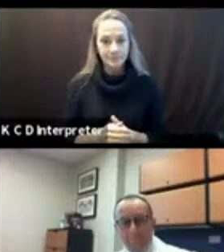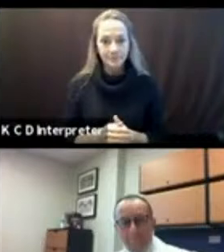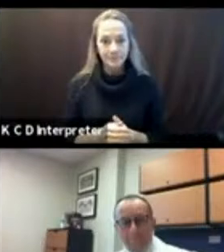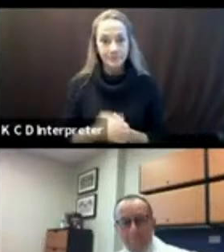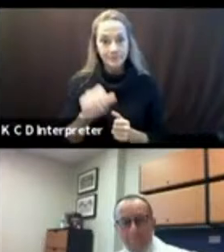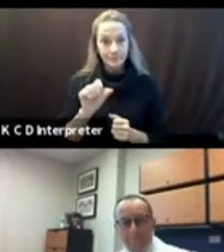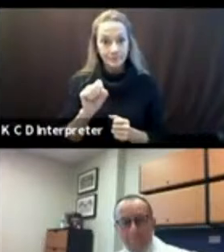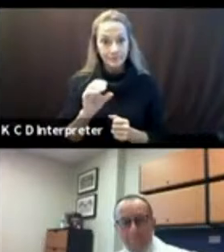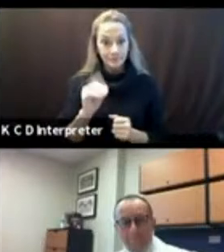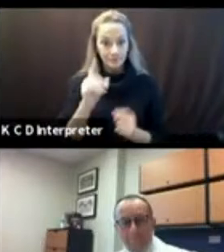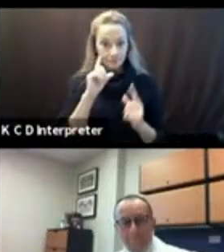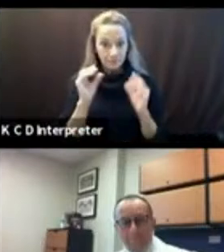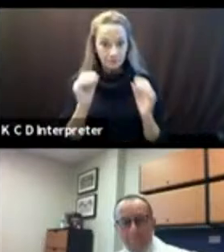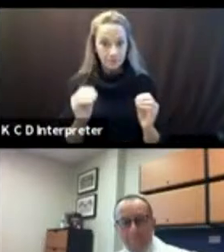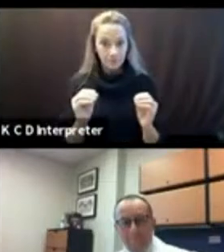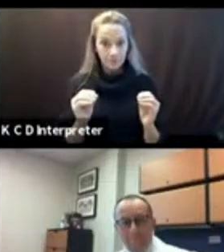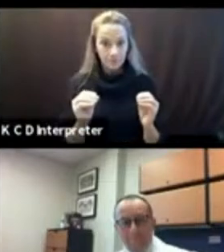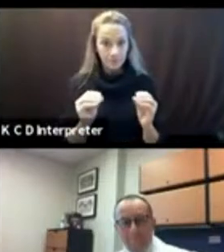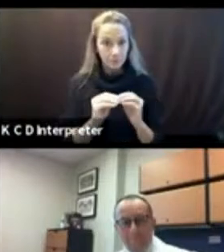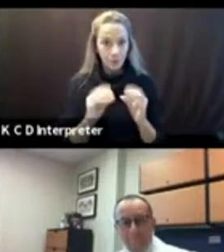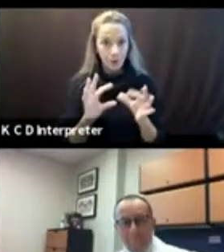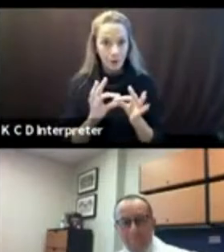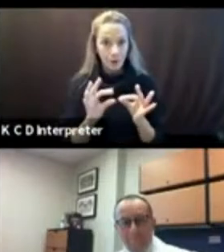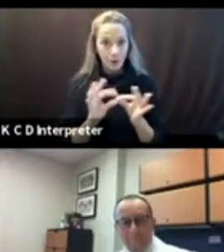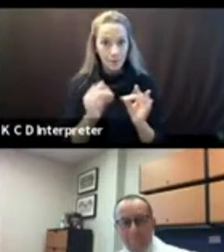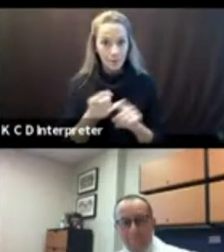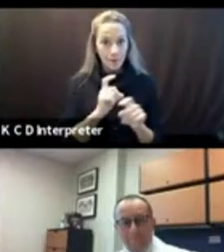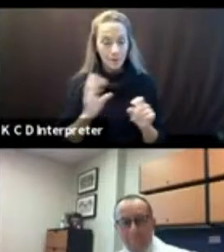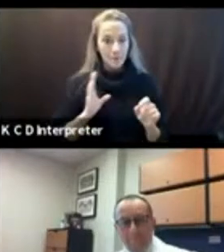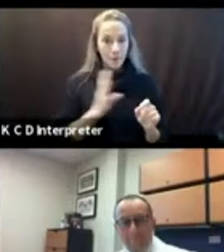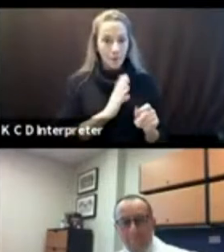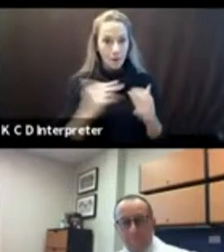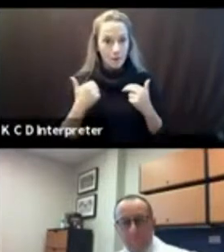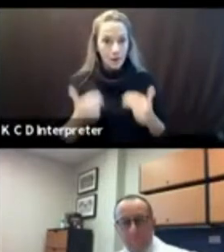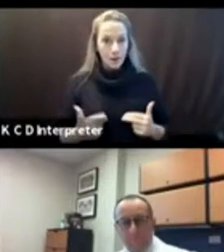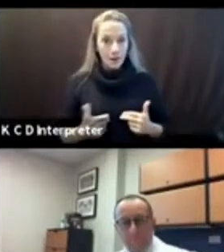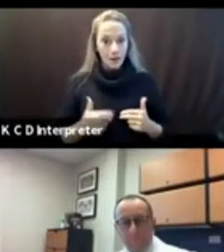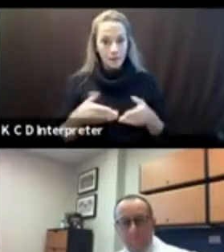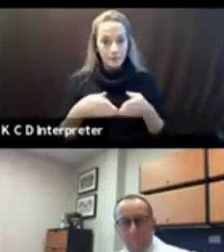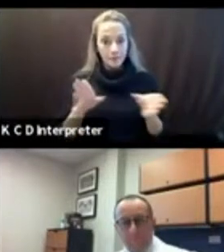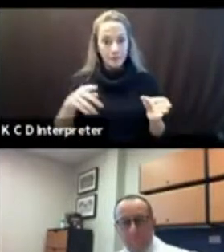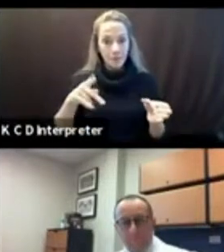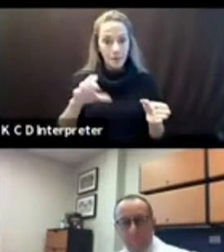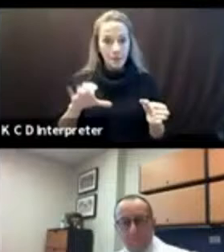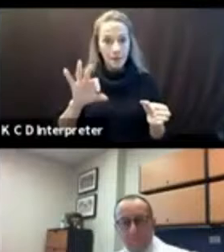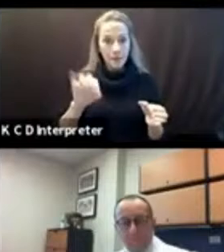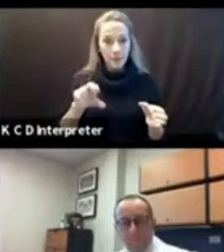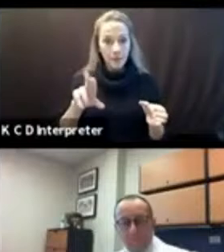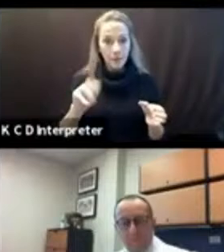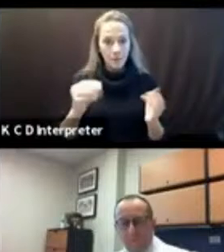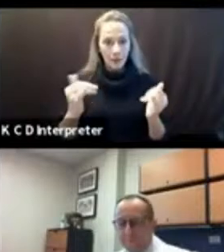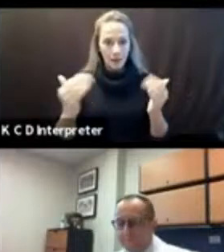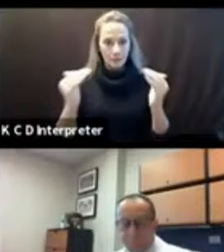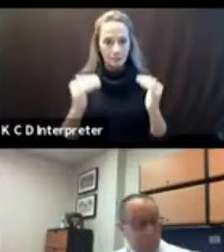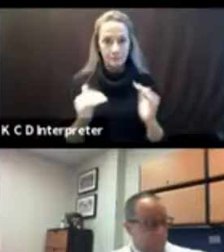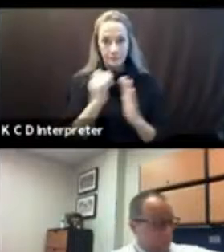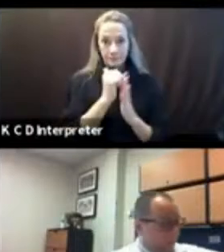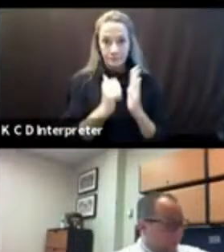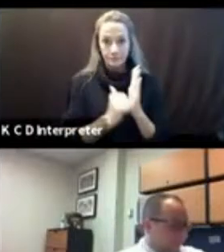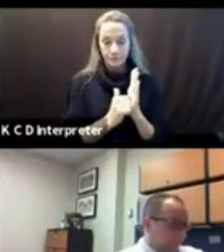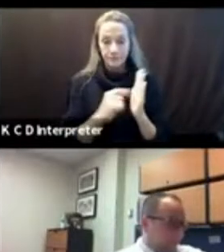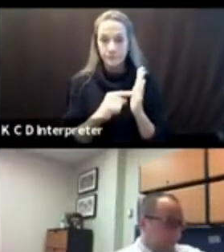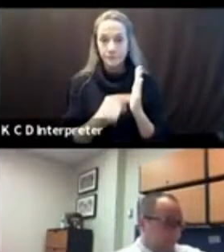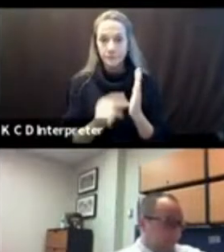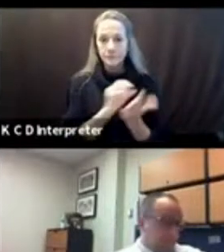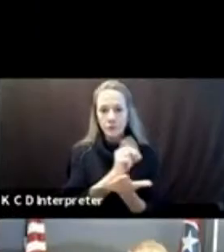So if there are no further comments from Board of Health members on the public forum, we can go to the next item of the agenda, which is